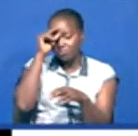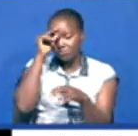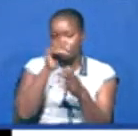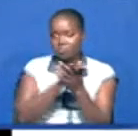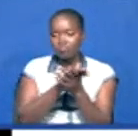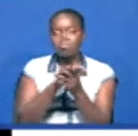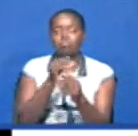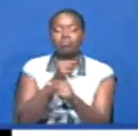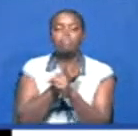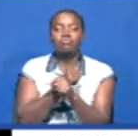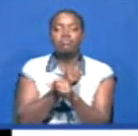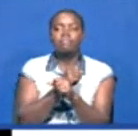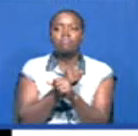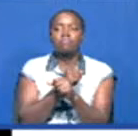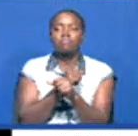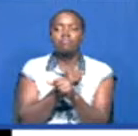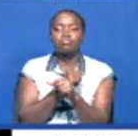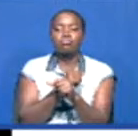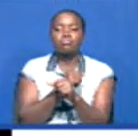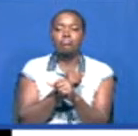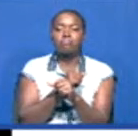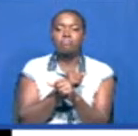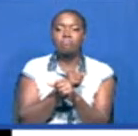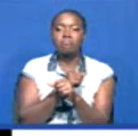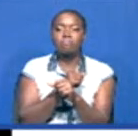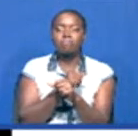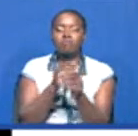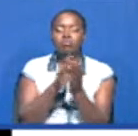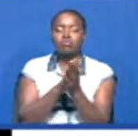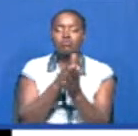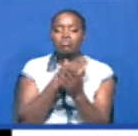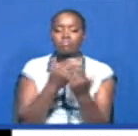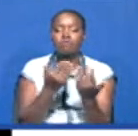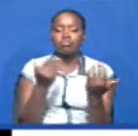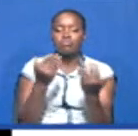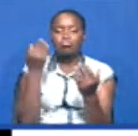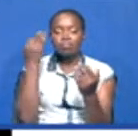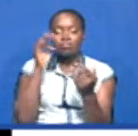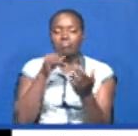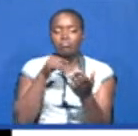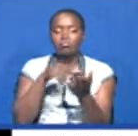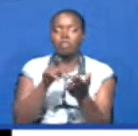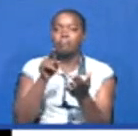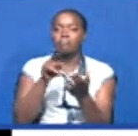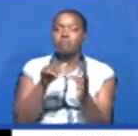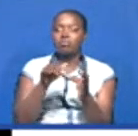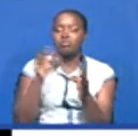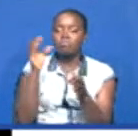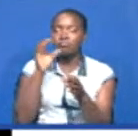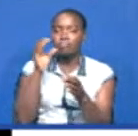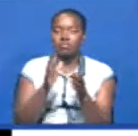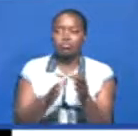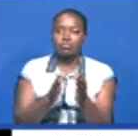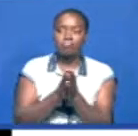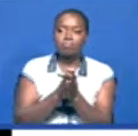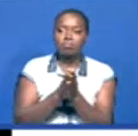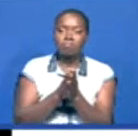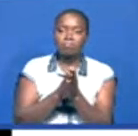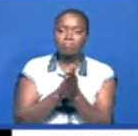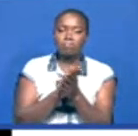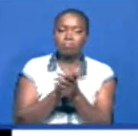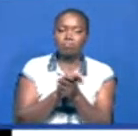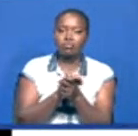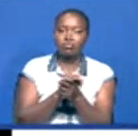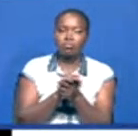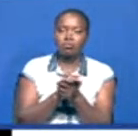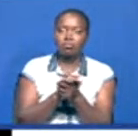protect lives and the property of its citizens. And through counterfeiting,